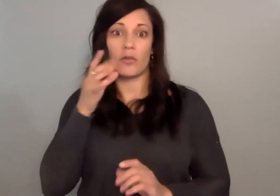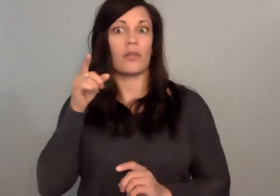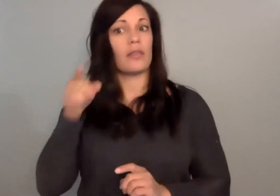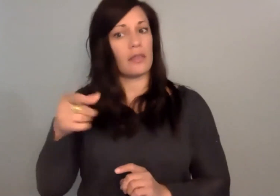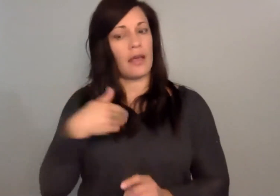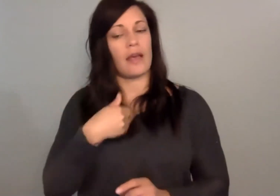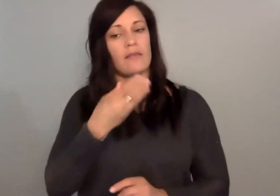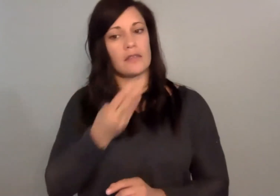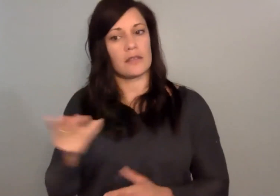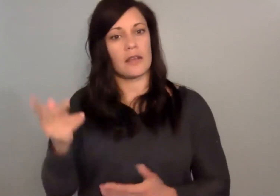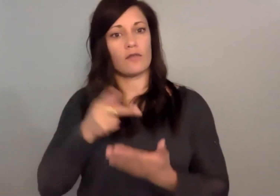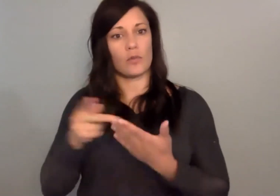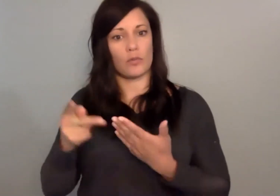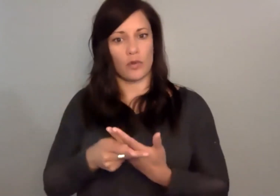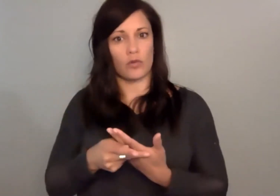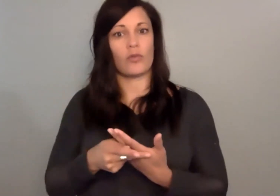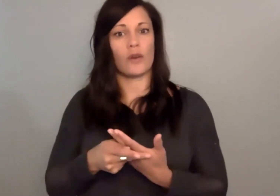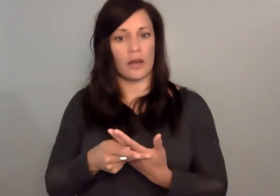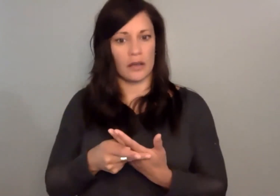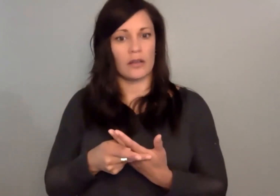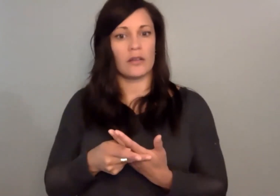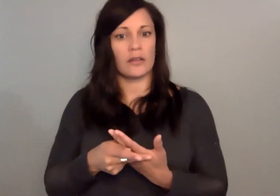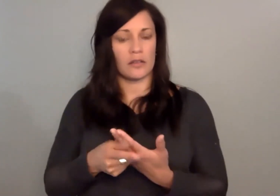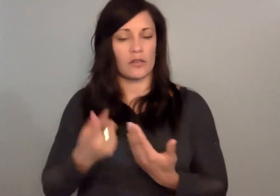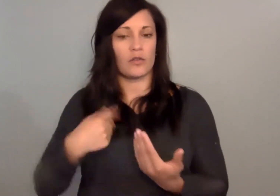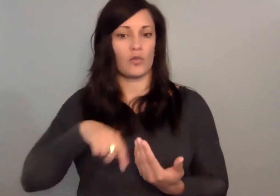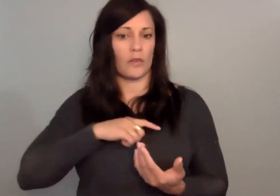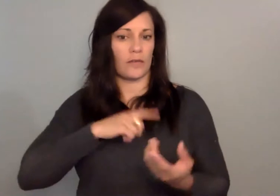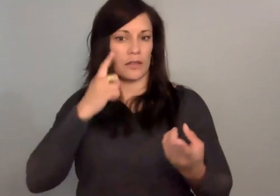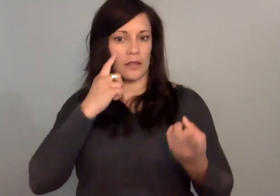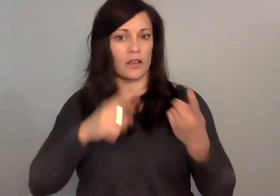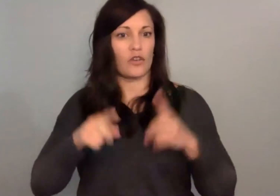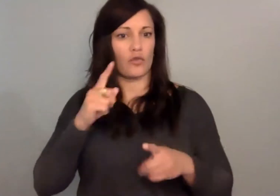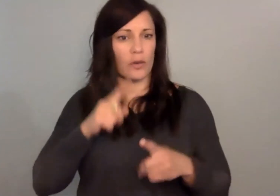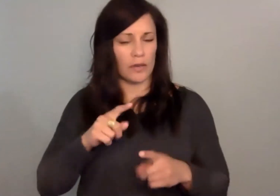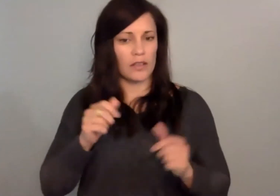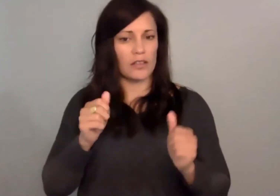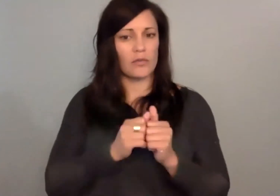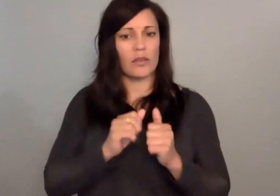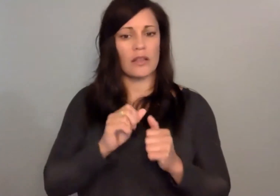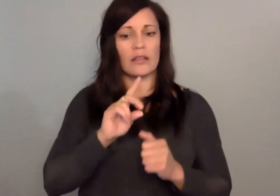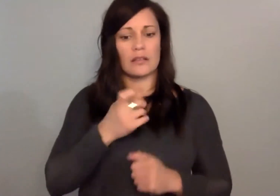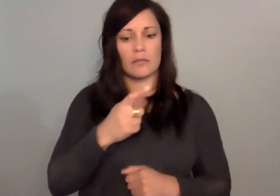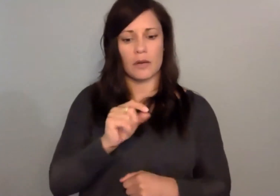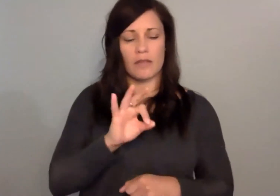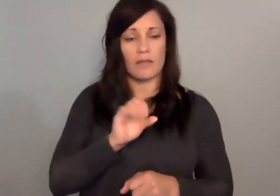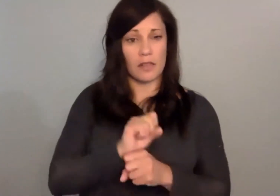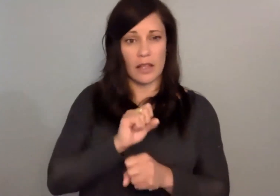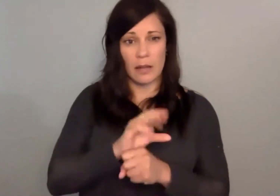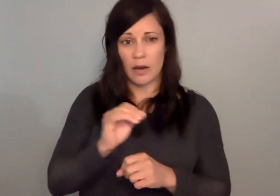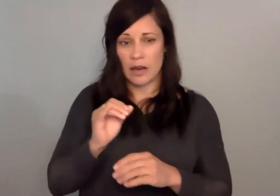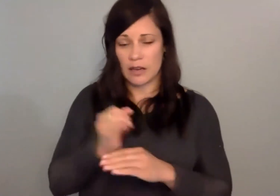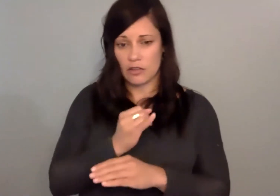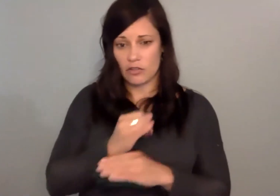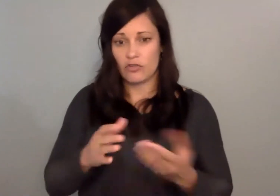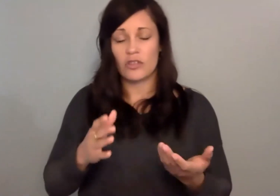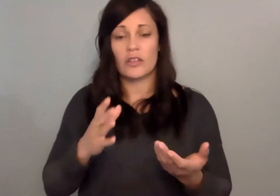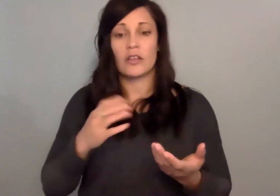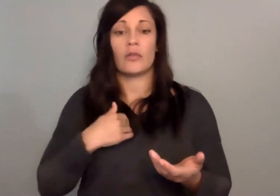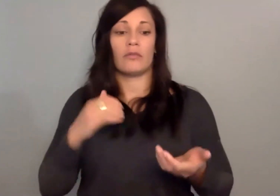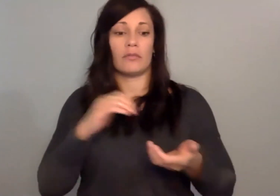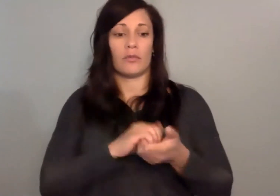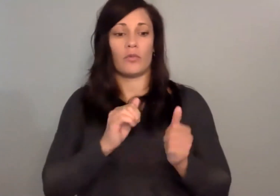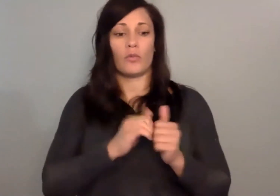programs. We've done interagency agreements with Department of Labor and Industries, with the Commission for Hispanic